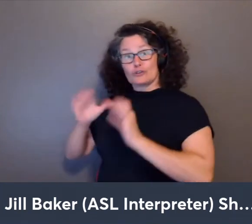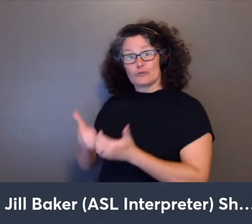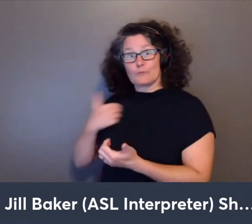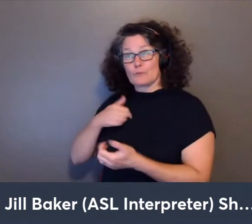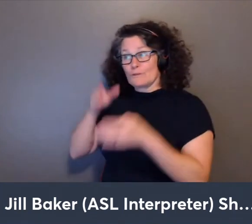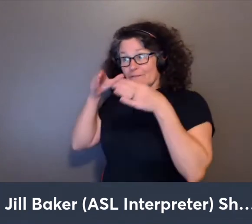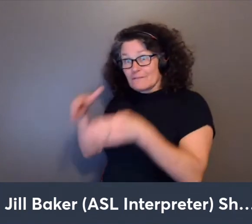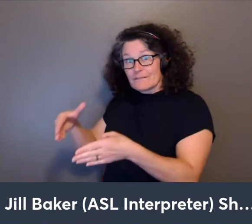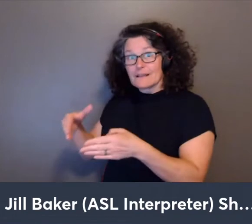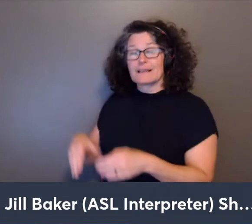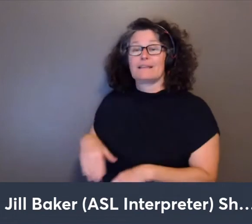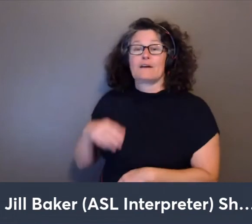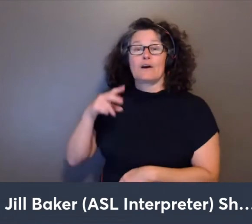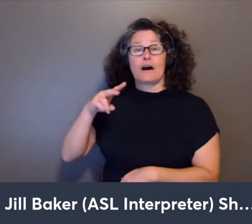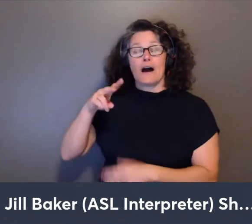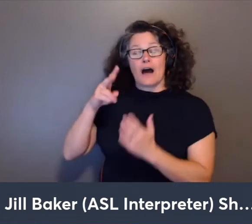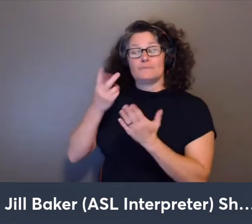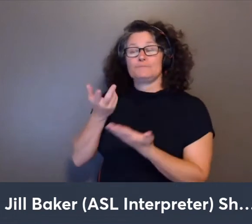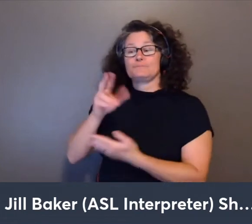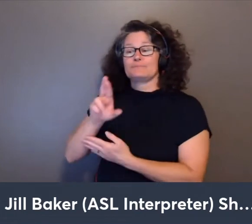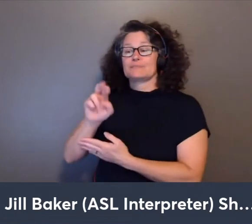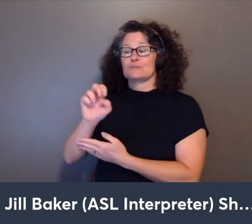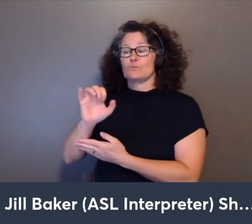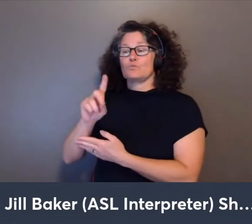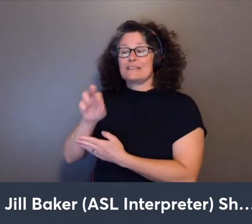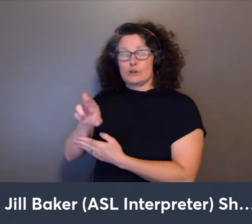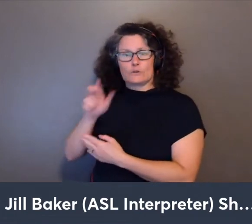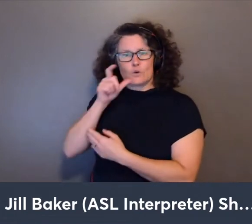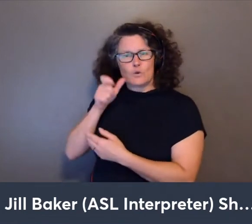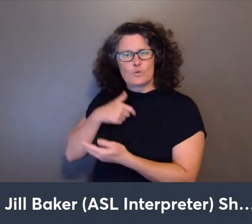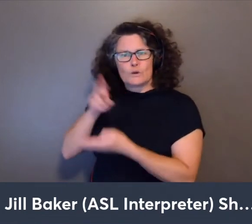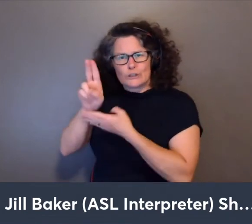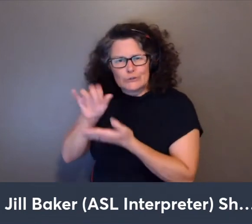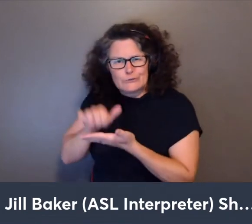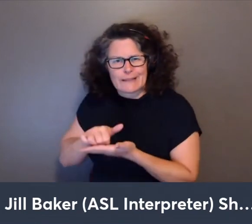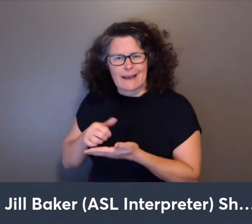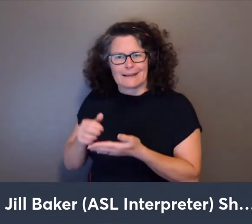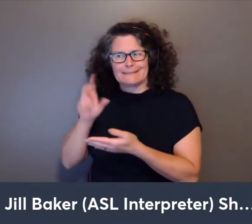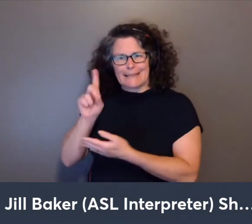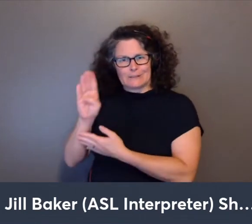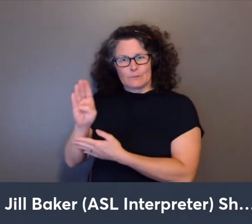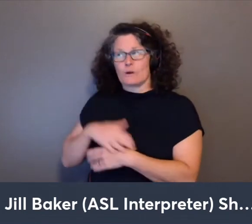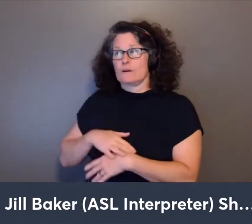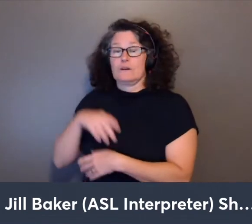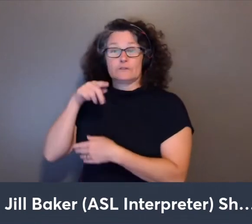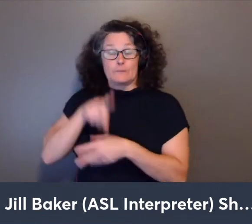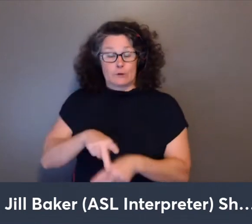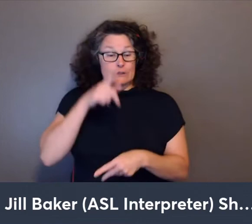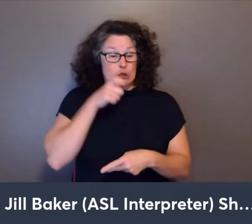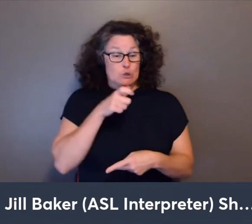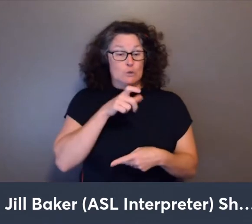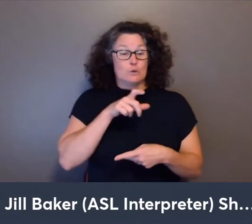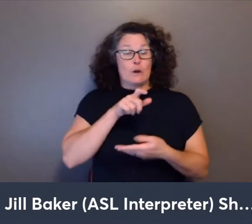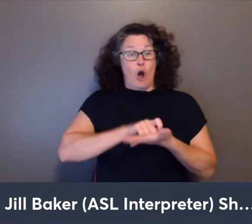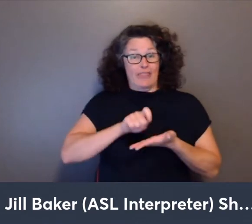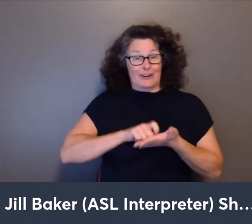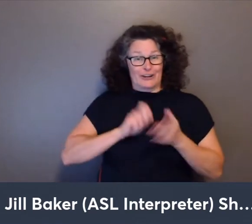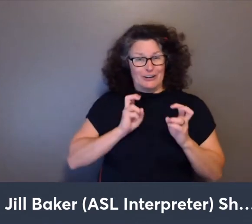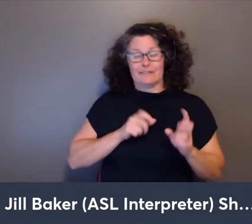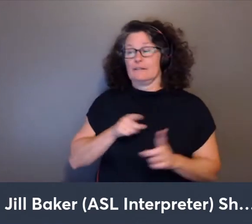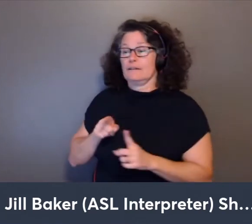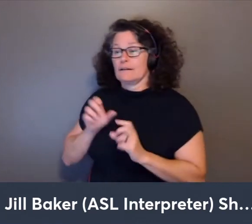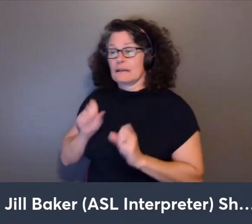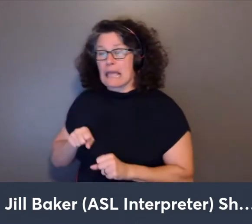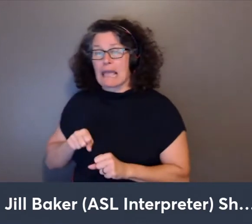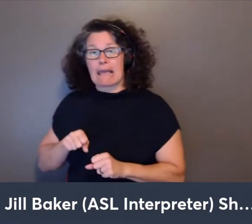on is the reader. So whoever consumed the dashboard. So after the authors publishing those dashboard into either